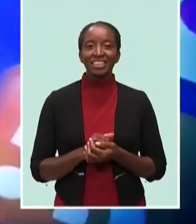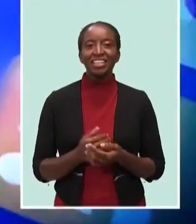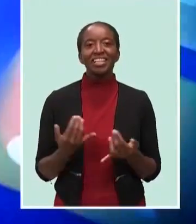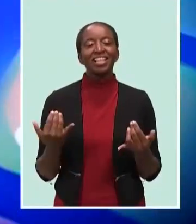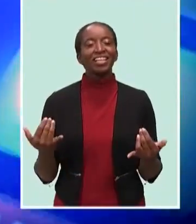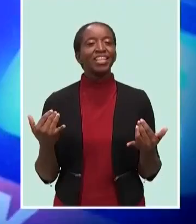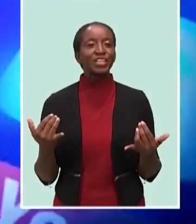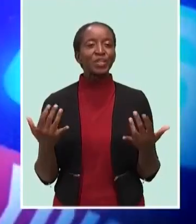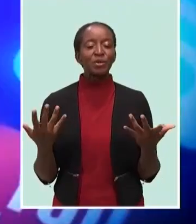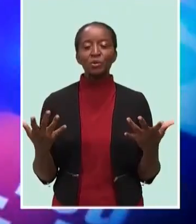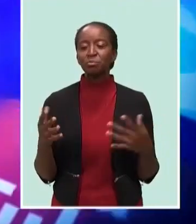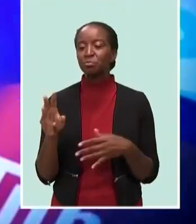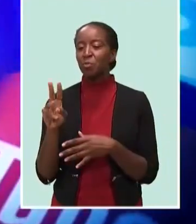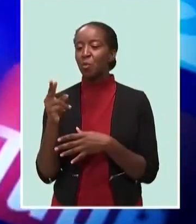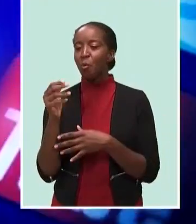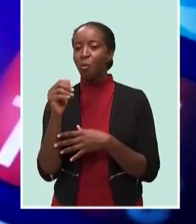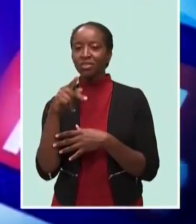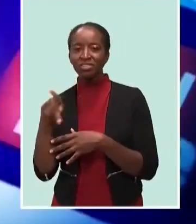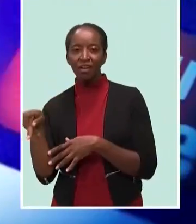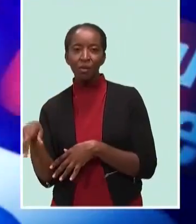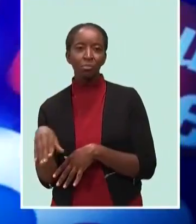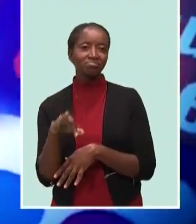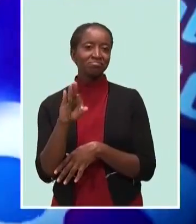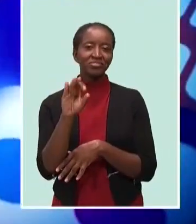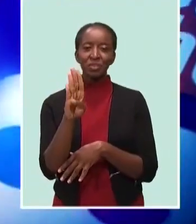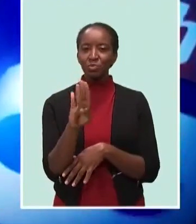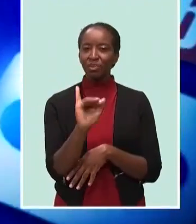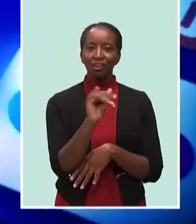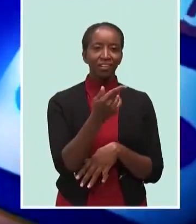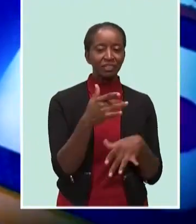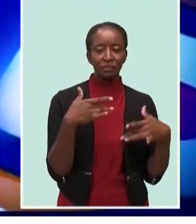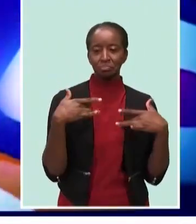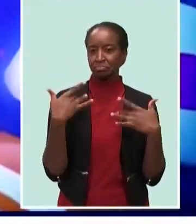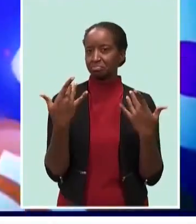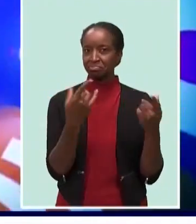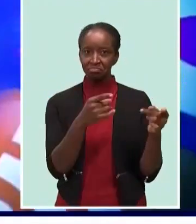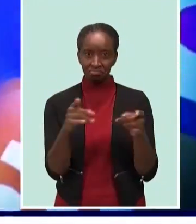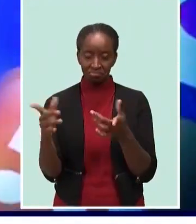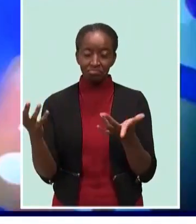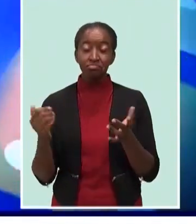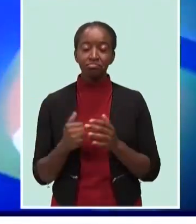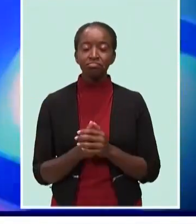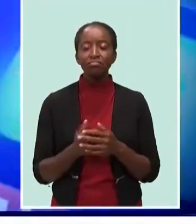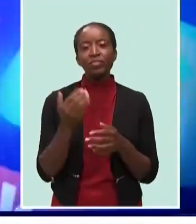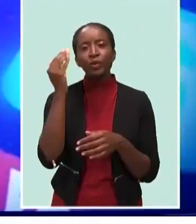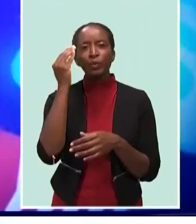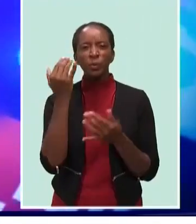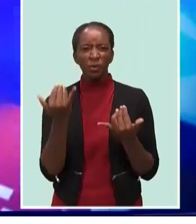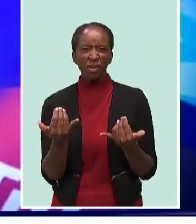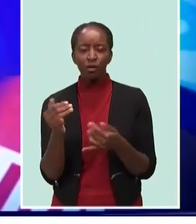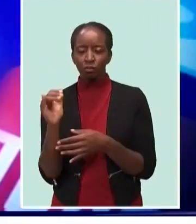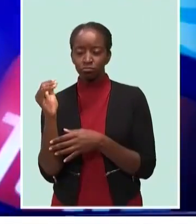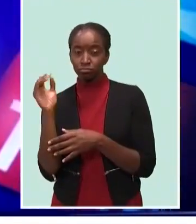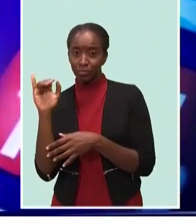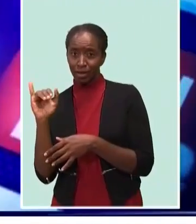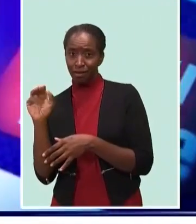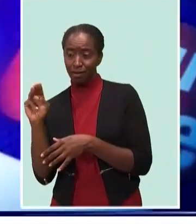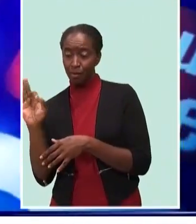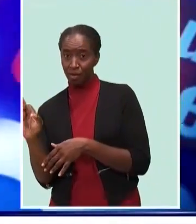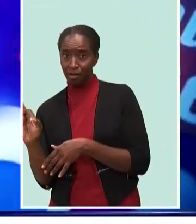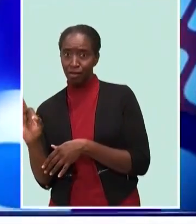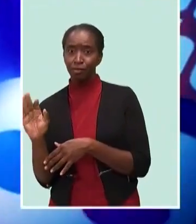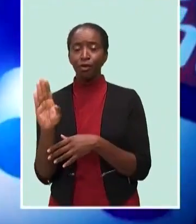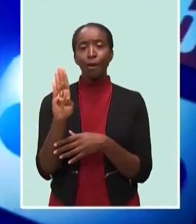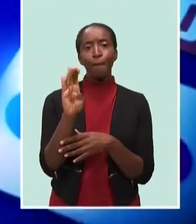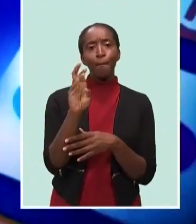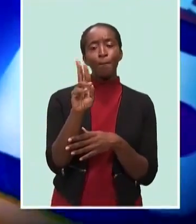What's Trending. So as Barbados goes through the bird restructuring program, many people have found themselves out of work. But we're